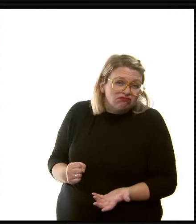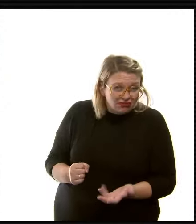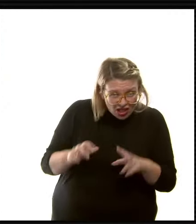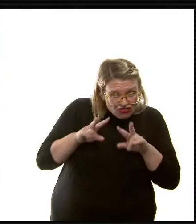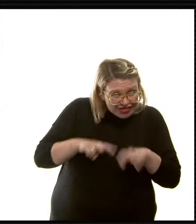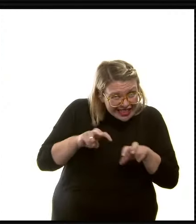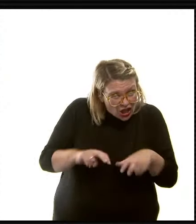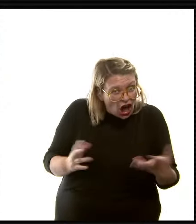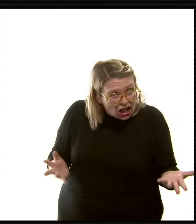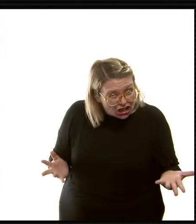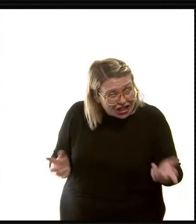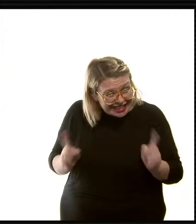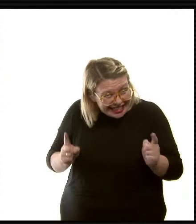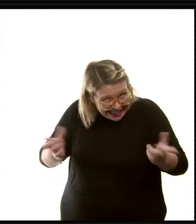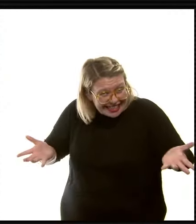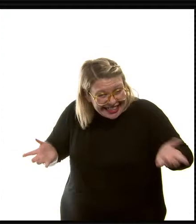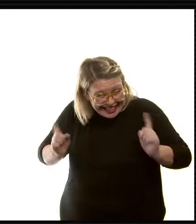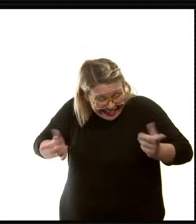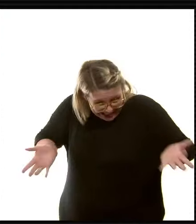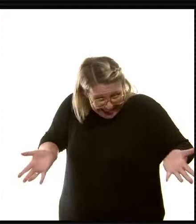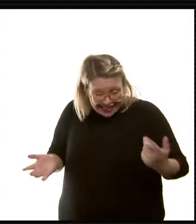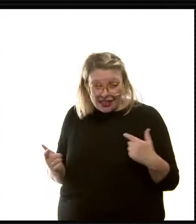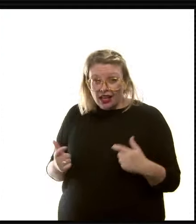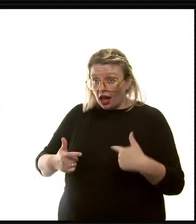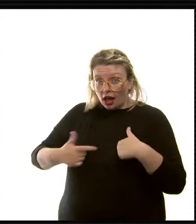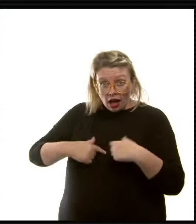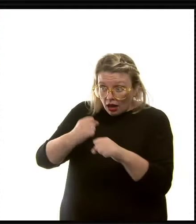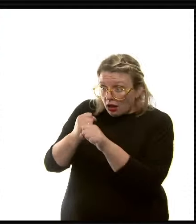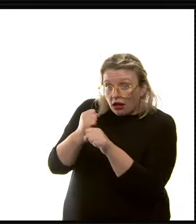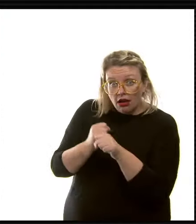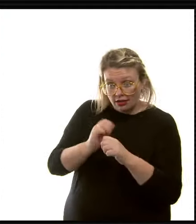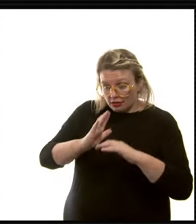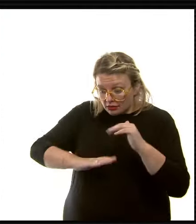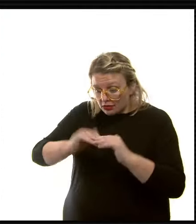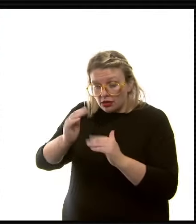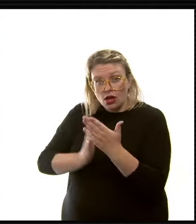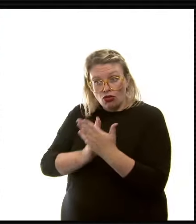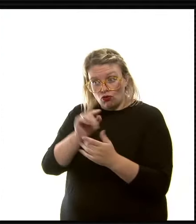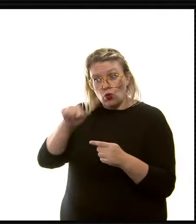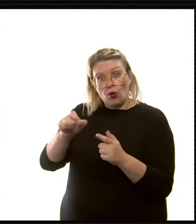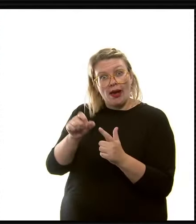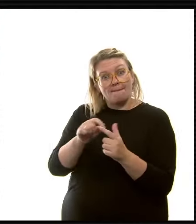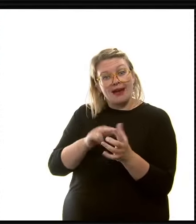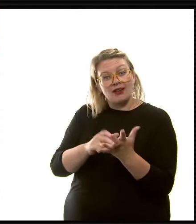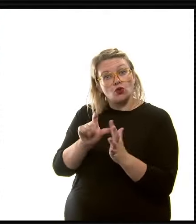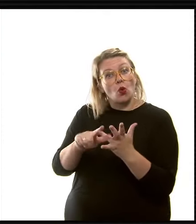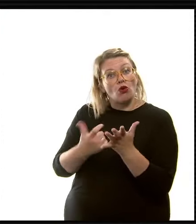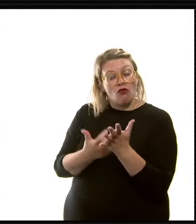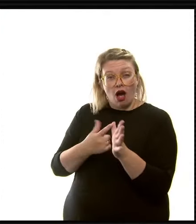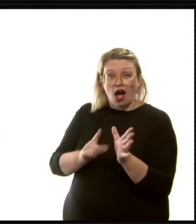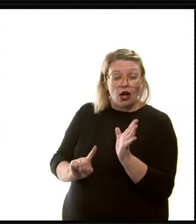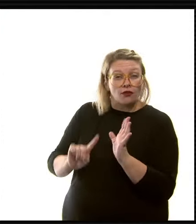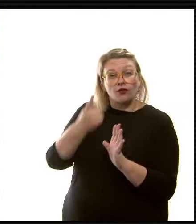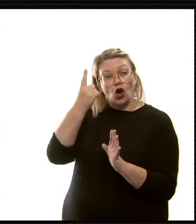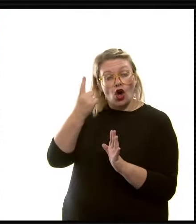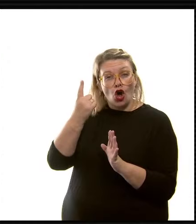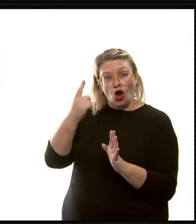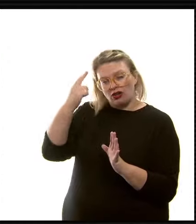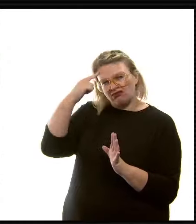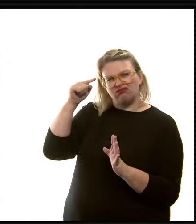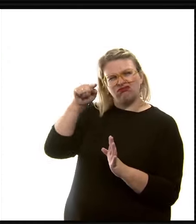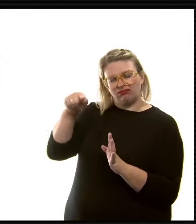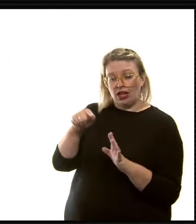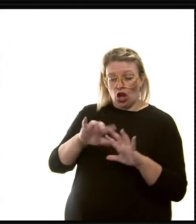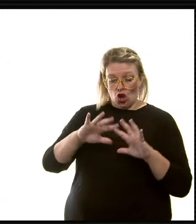strange, but it's true. Everything that's built and made in Pandora starts with something from on